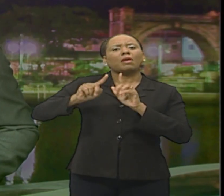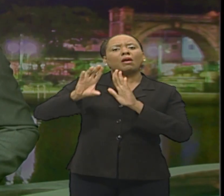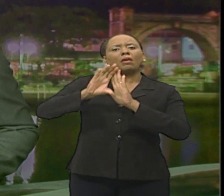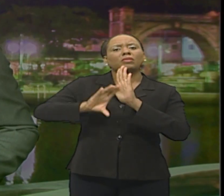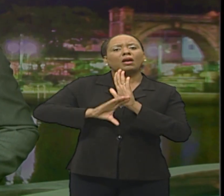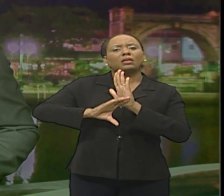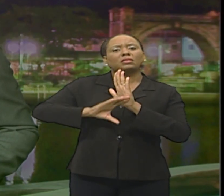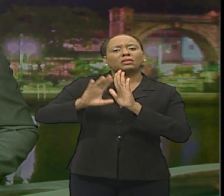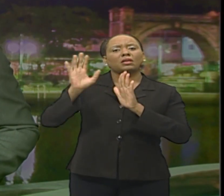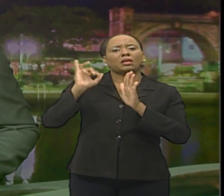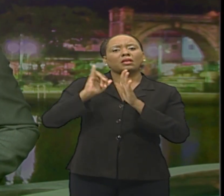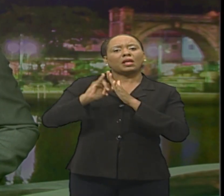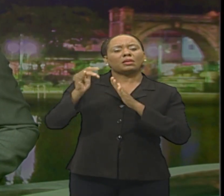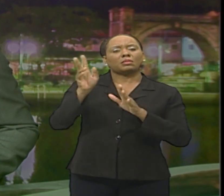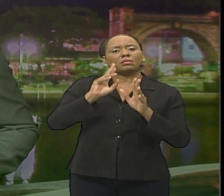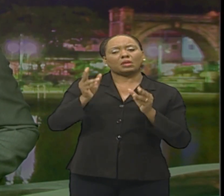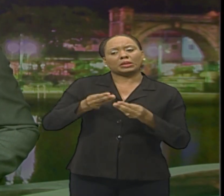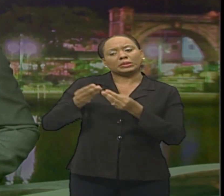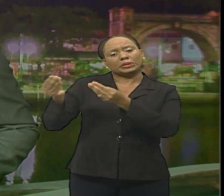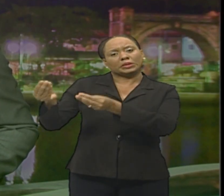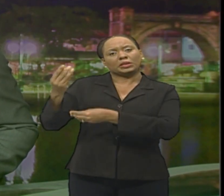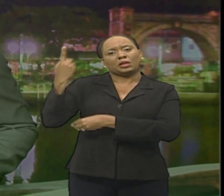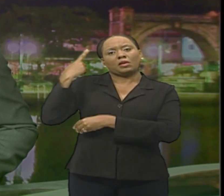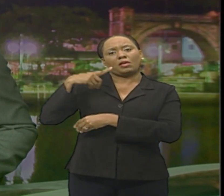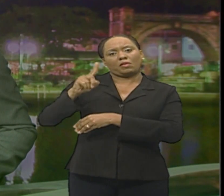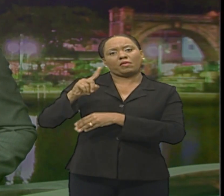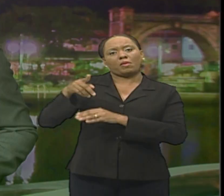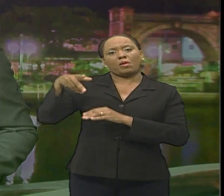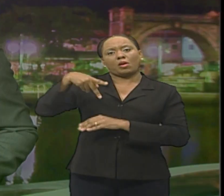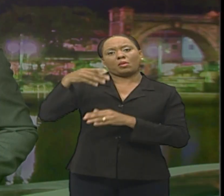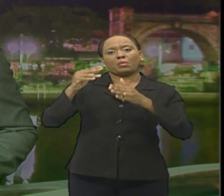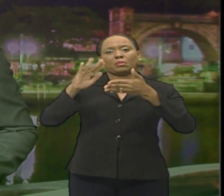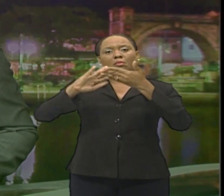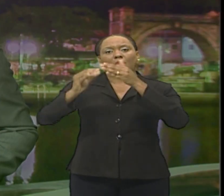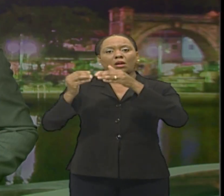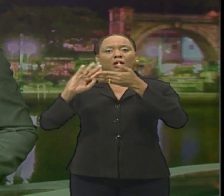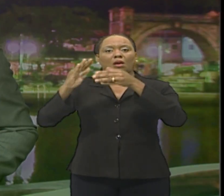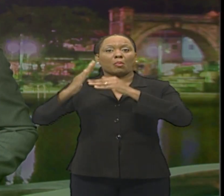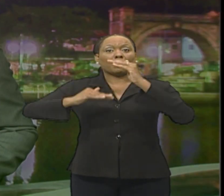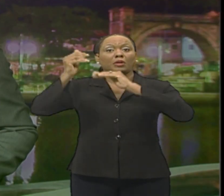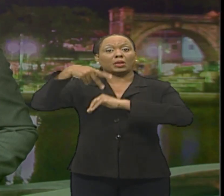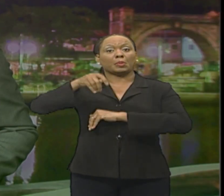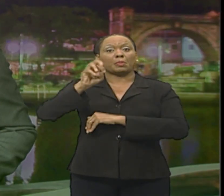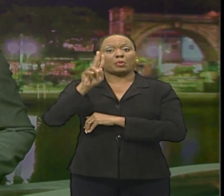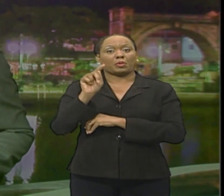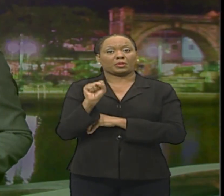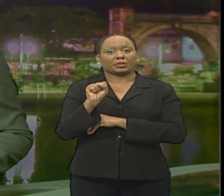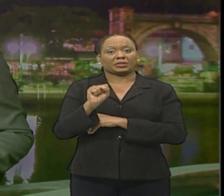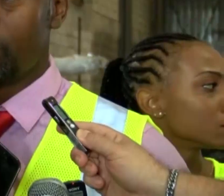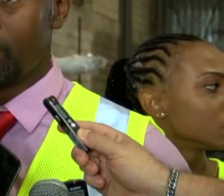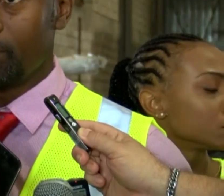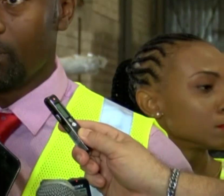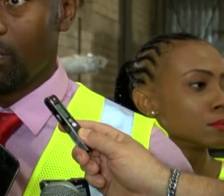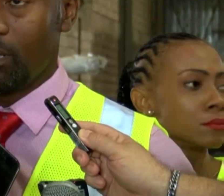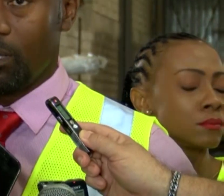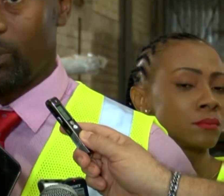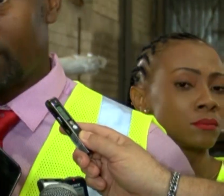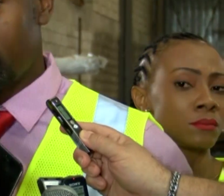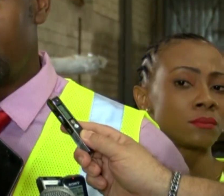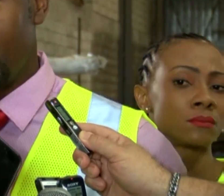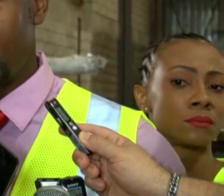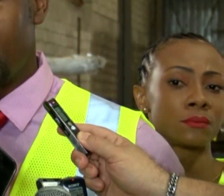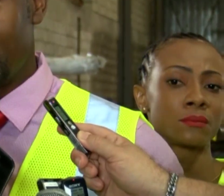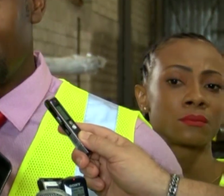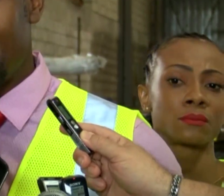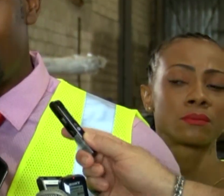granted for work in port, including those for berths 5 and 6. We have a responsibility to review them. We